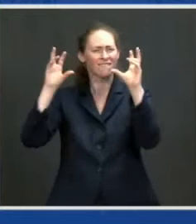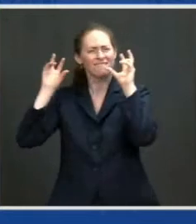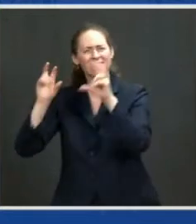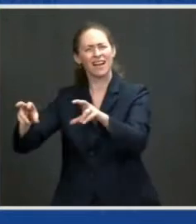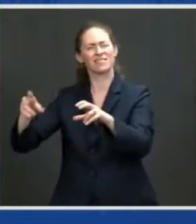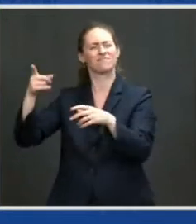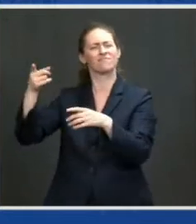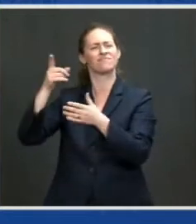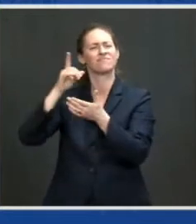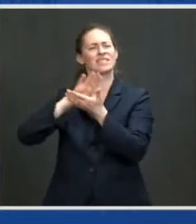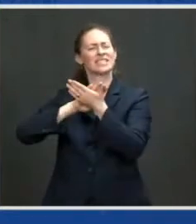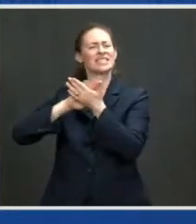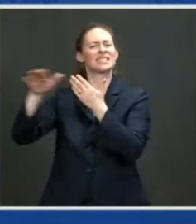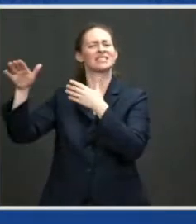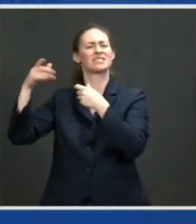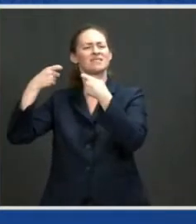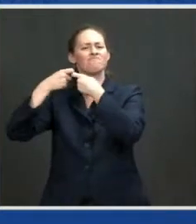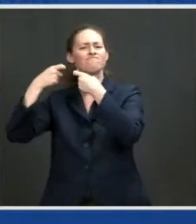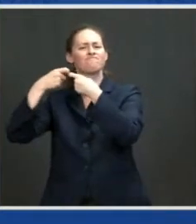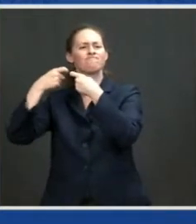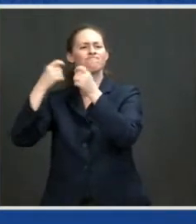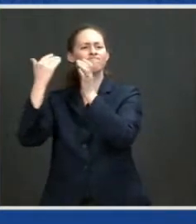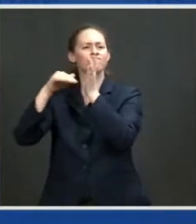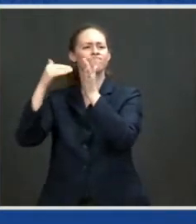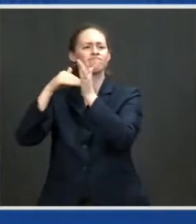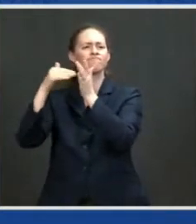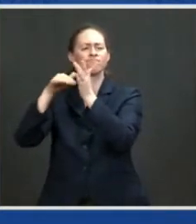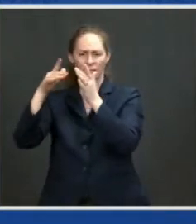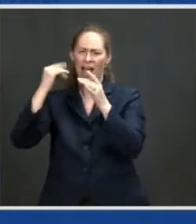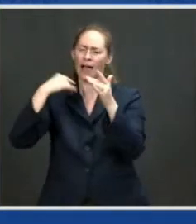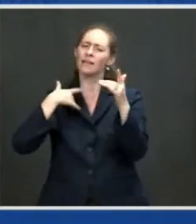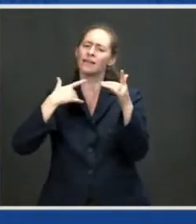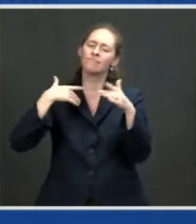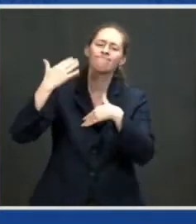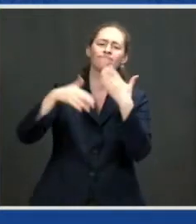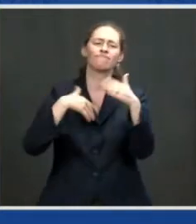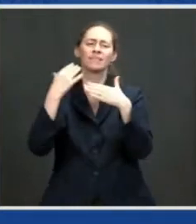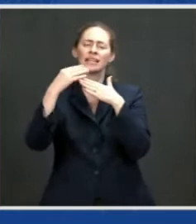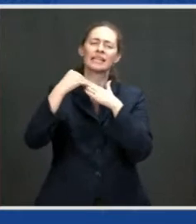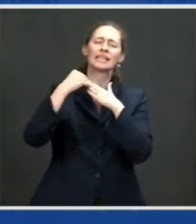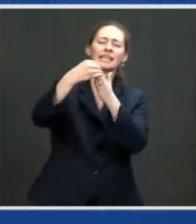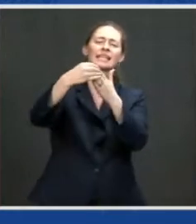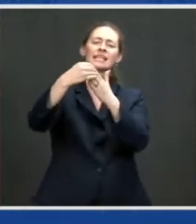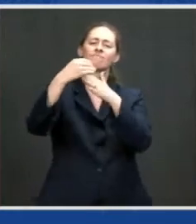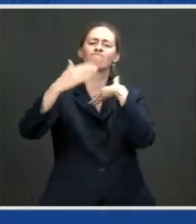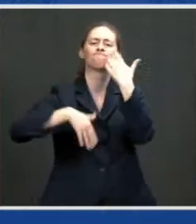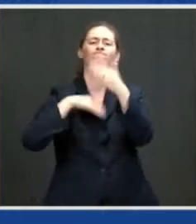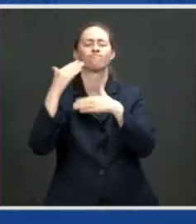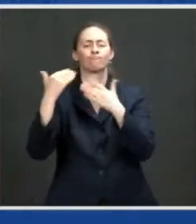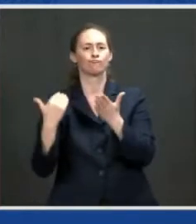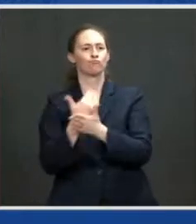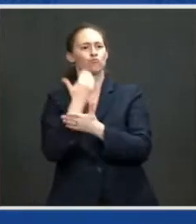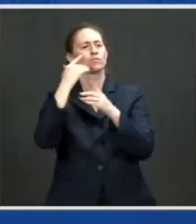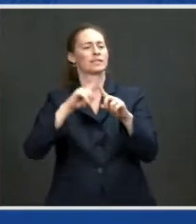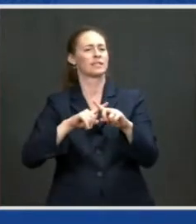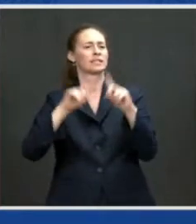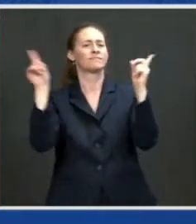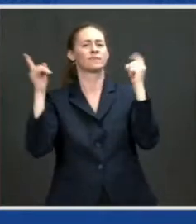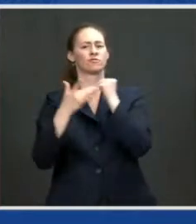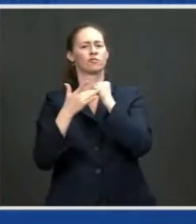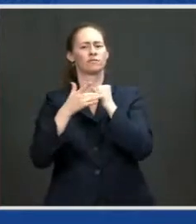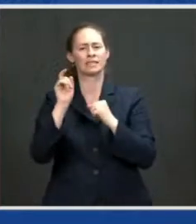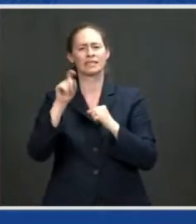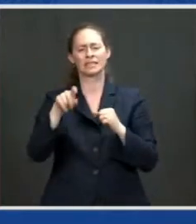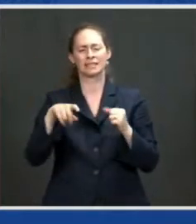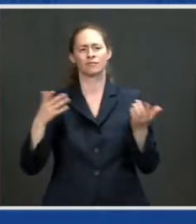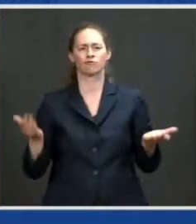environment. We want to lead the world in exports of these new technologies instead of ceding the global